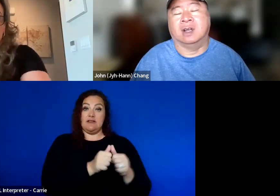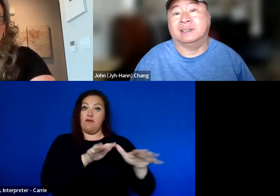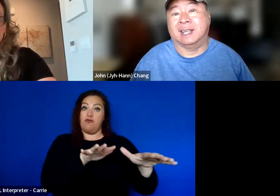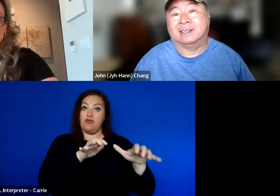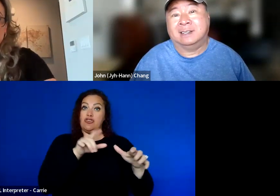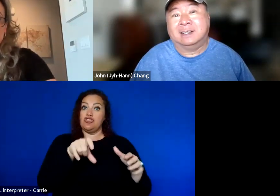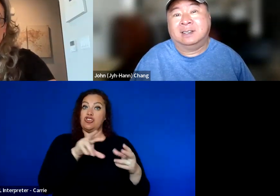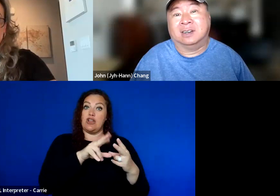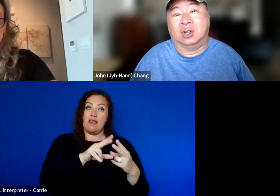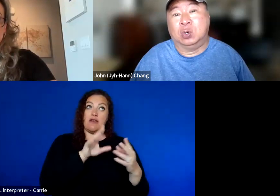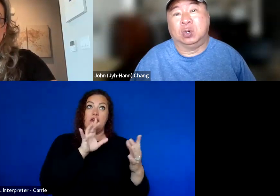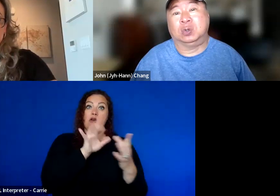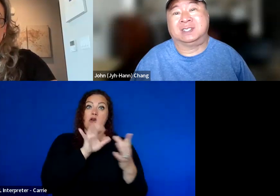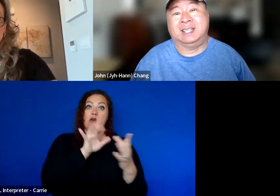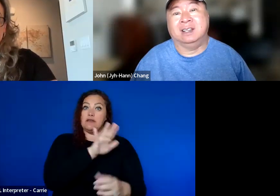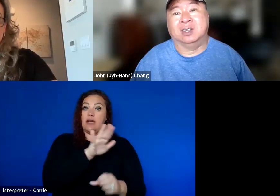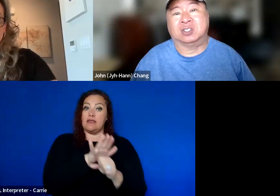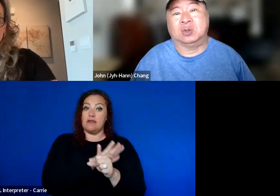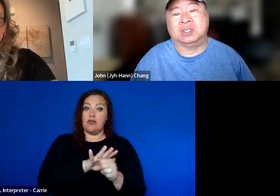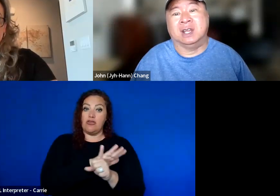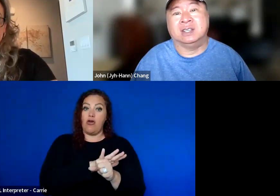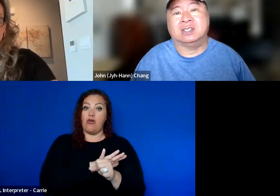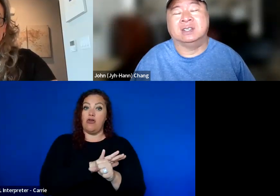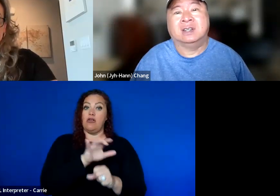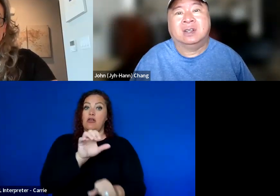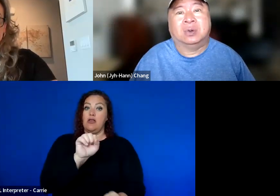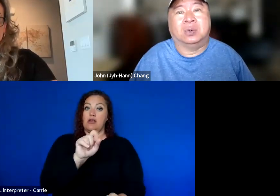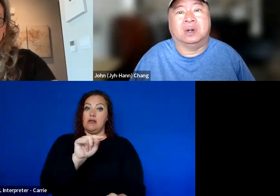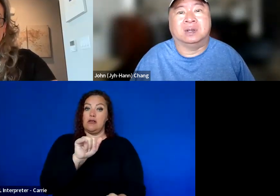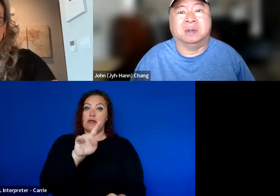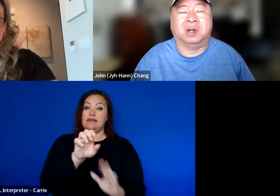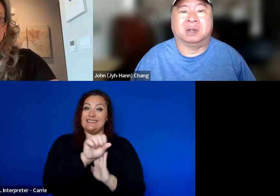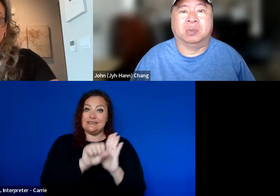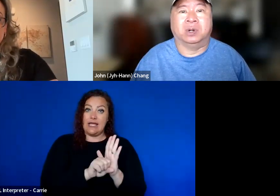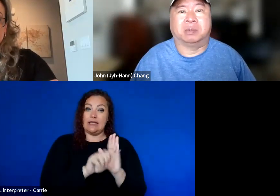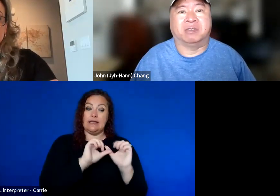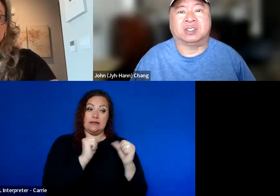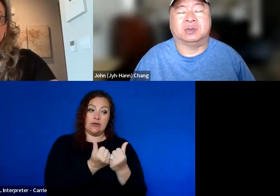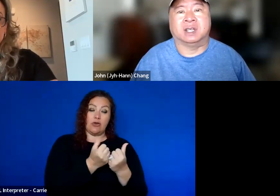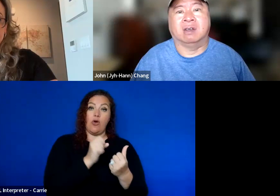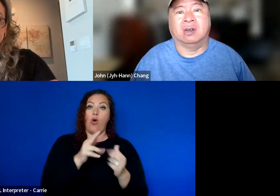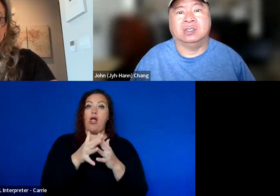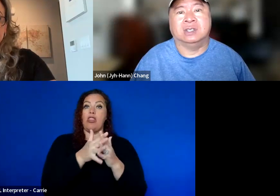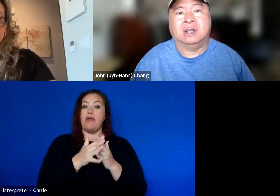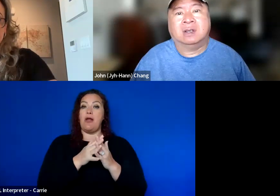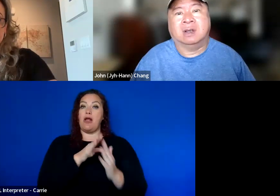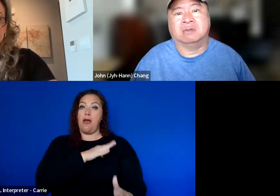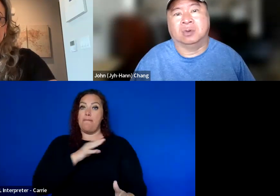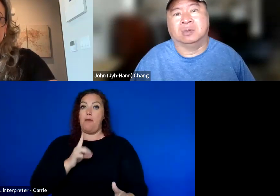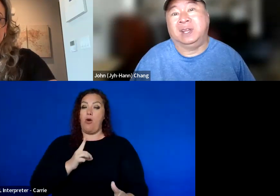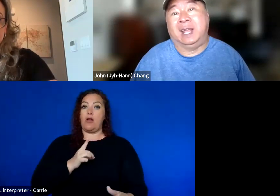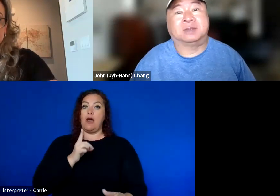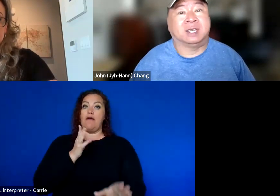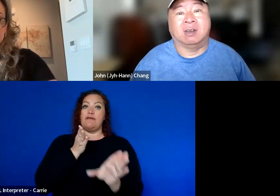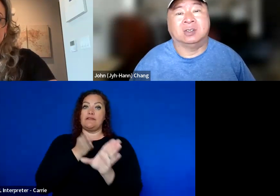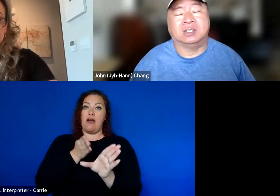either contact their local state association or the American Board of Professional Psychology for